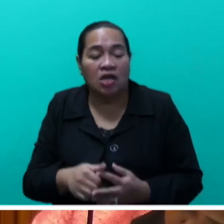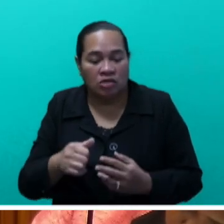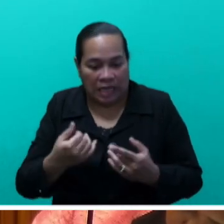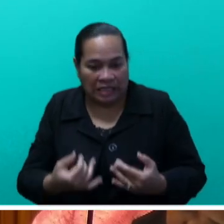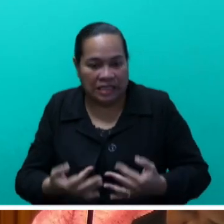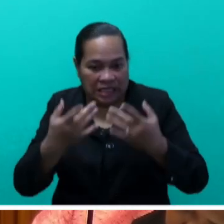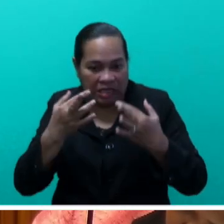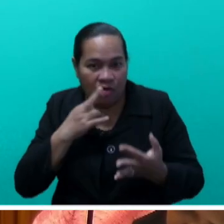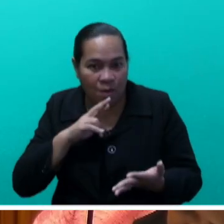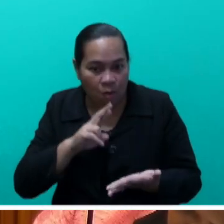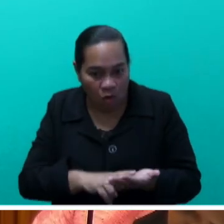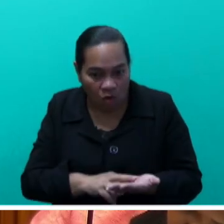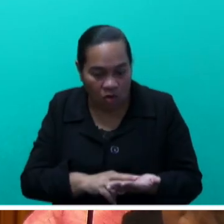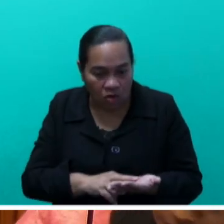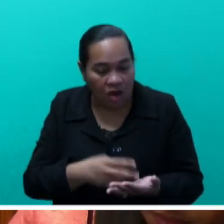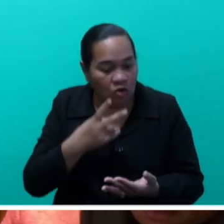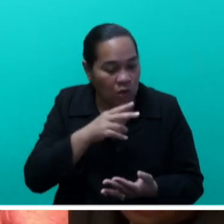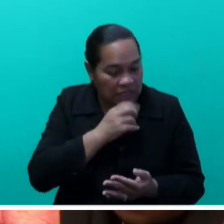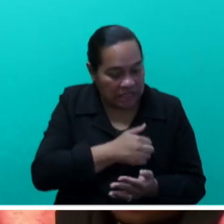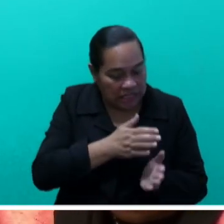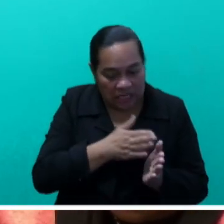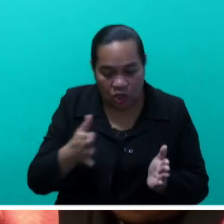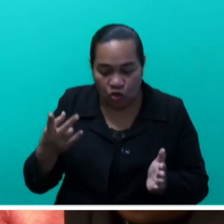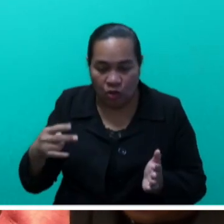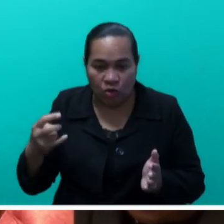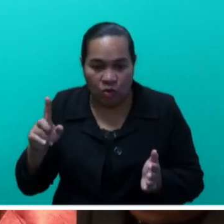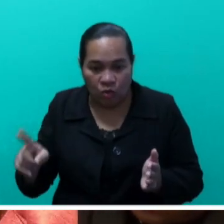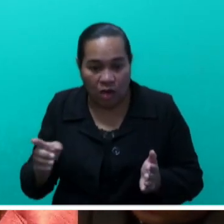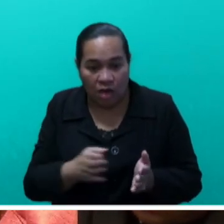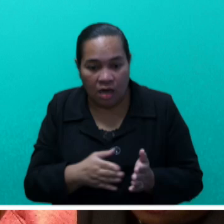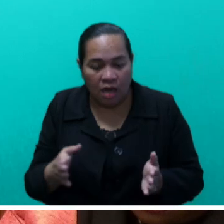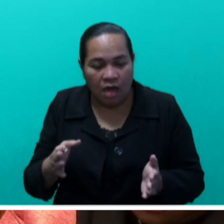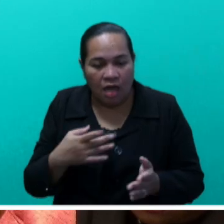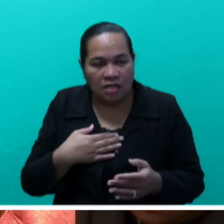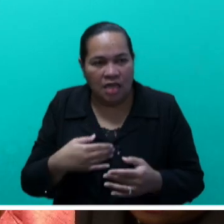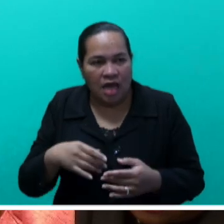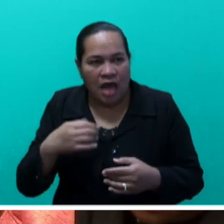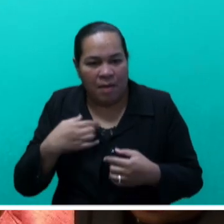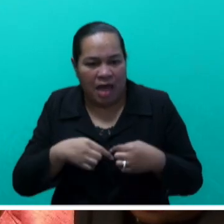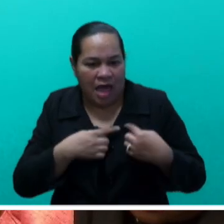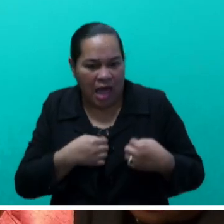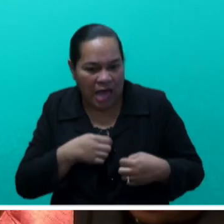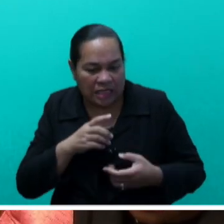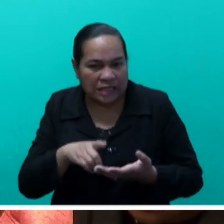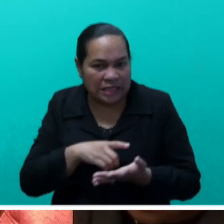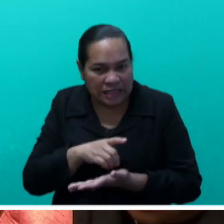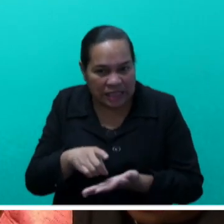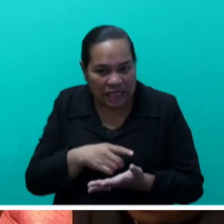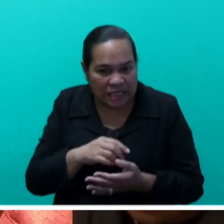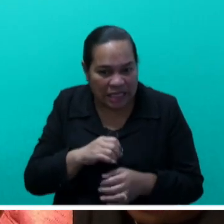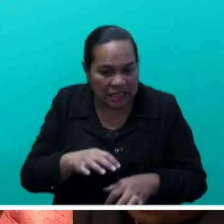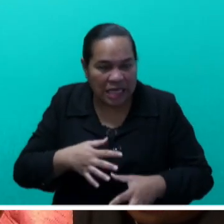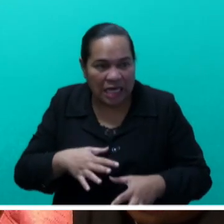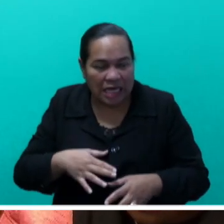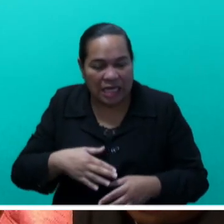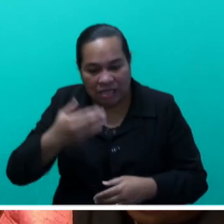Report of 2016 and 2021, circulatory disease such as hypertension, heart disease, and